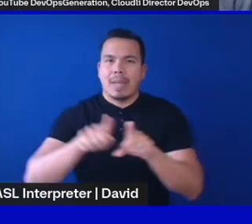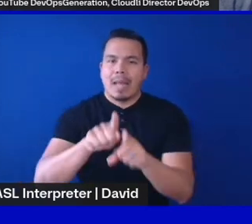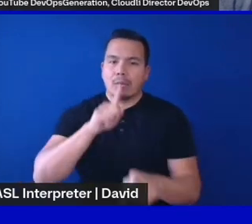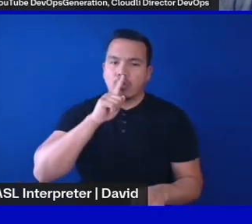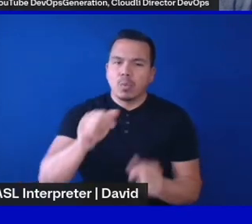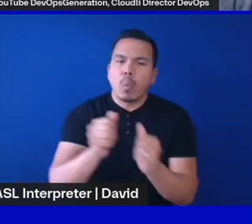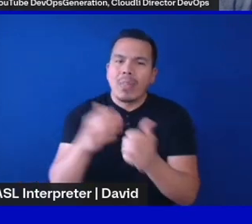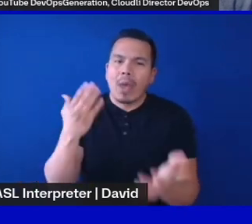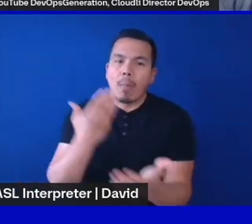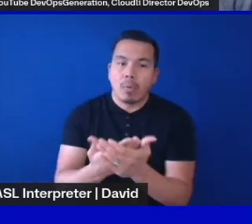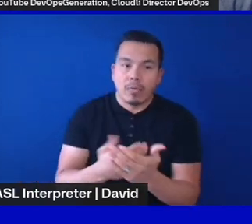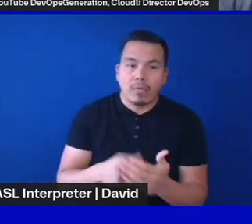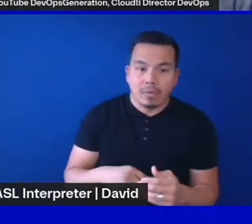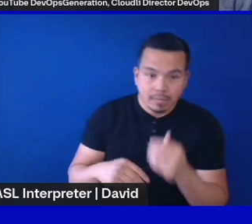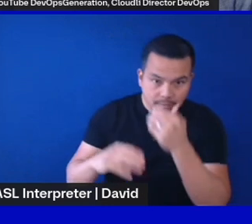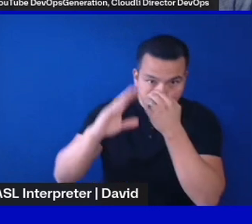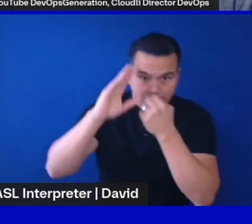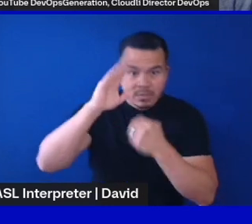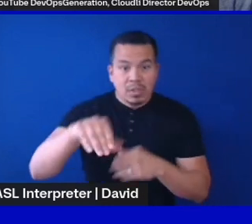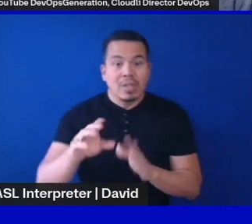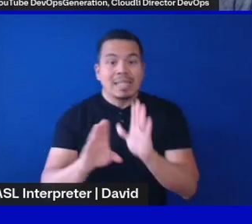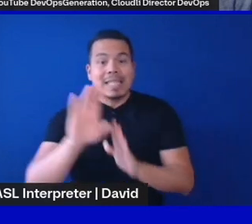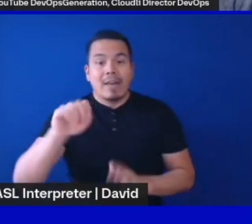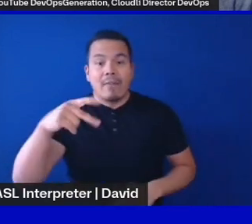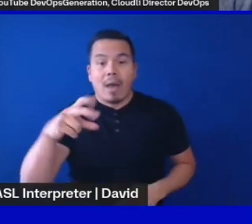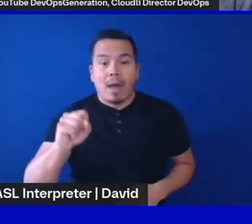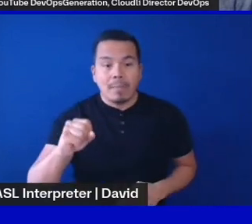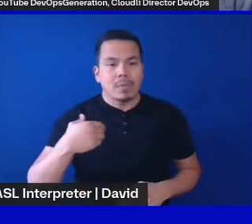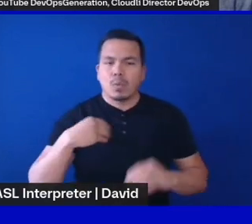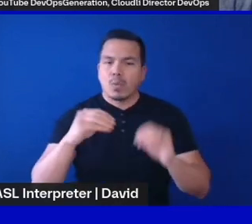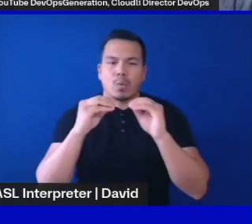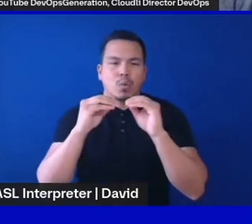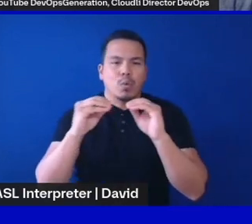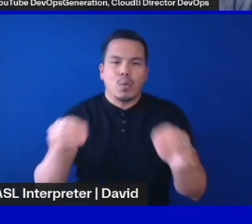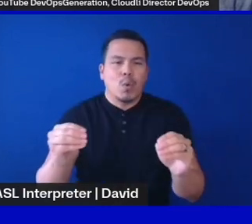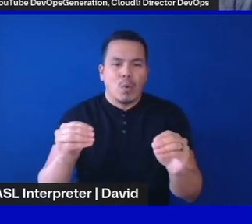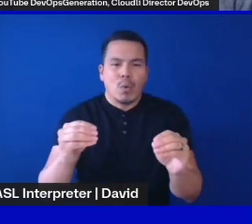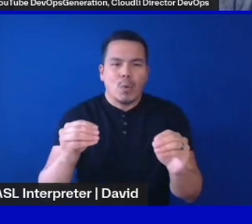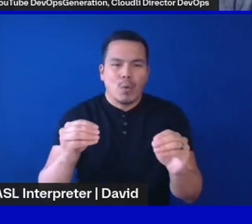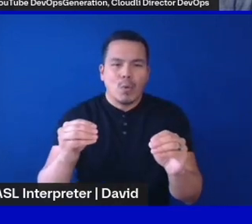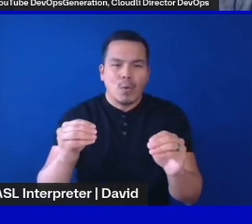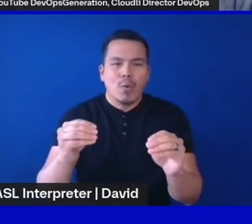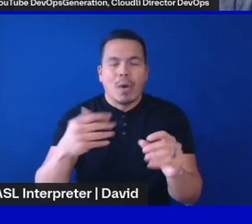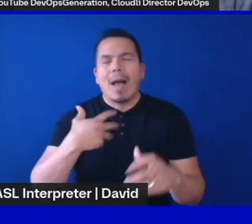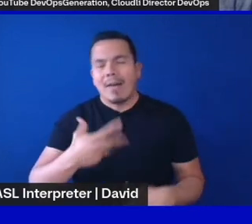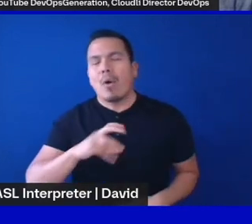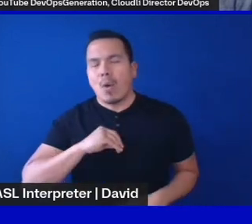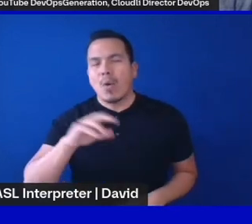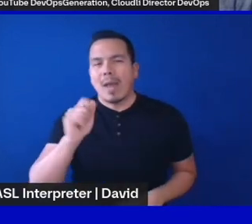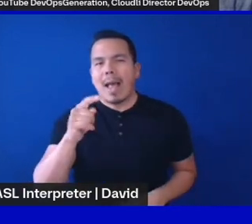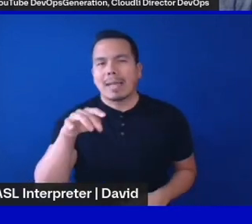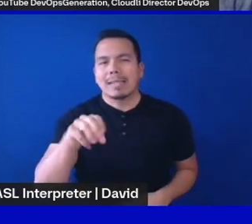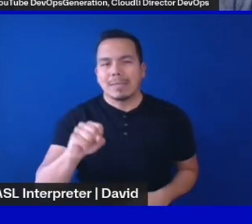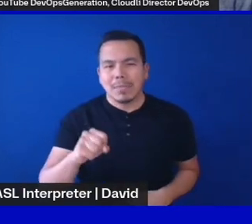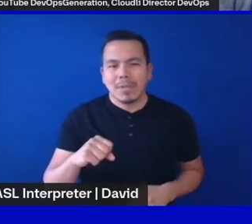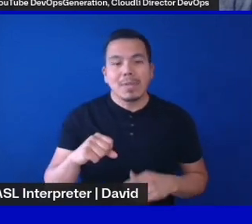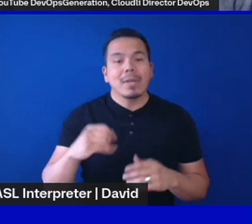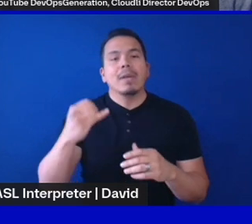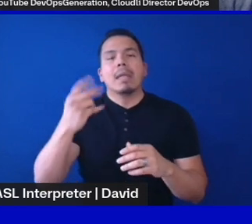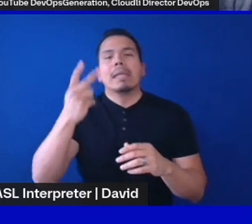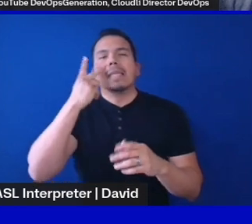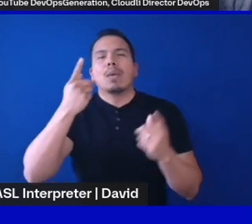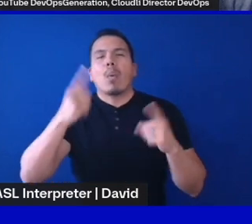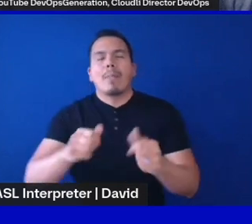axioms, beliefs that are rarely questioned but influence our decisions. Let's explore what happens when 3 companies combined with each